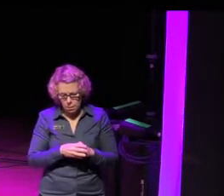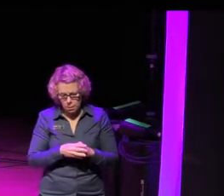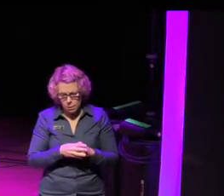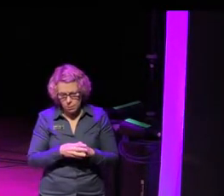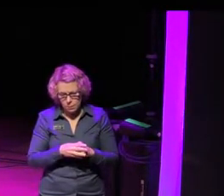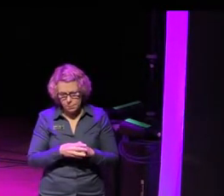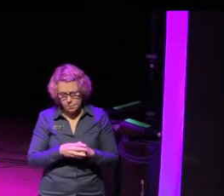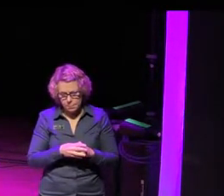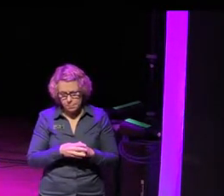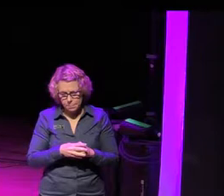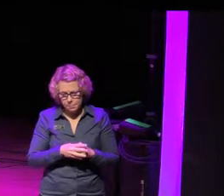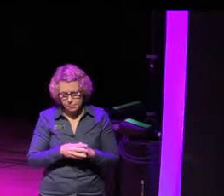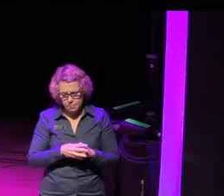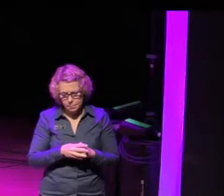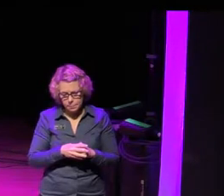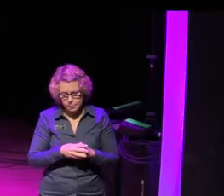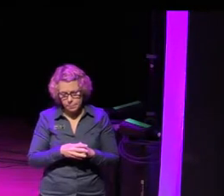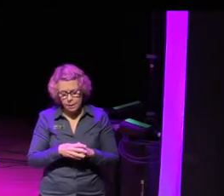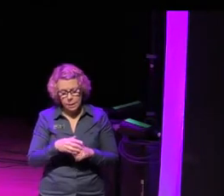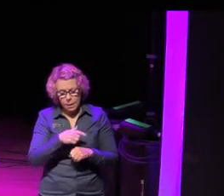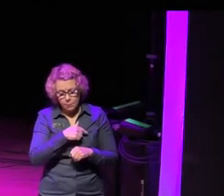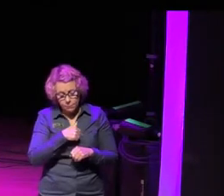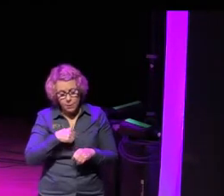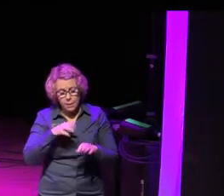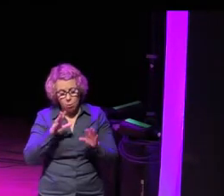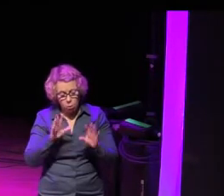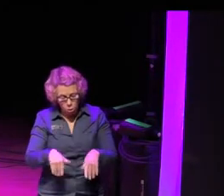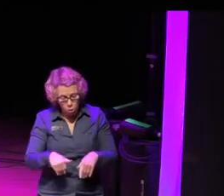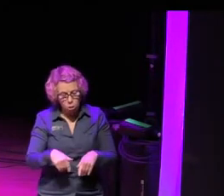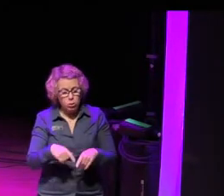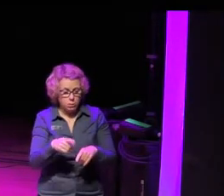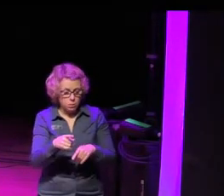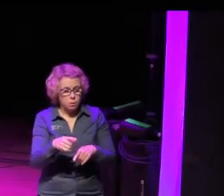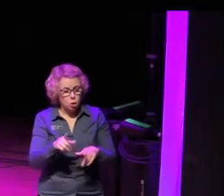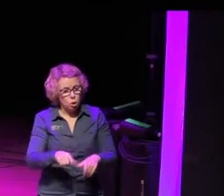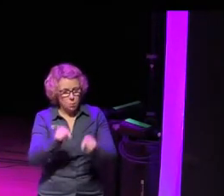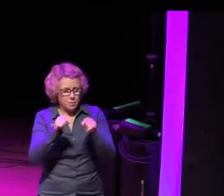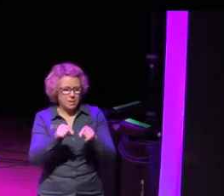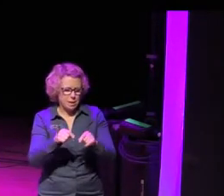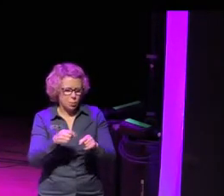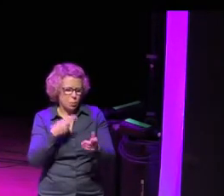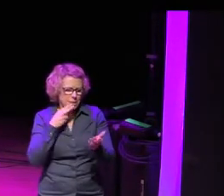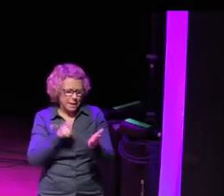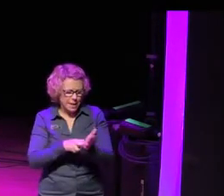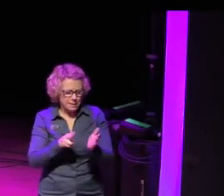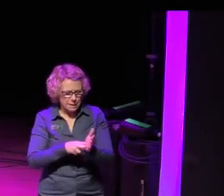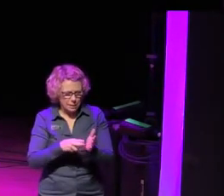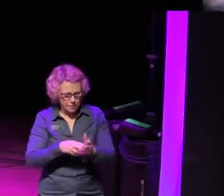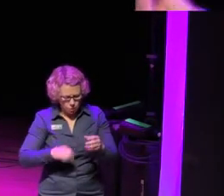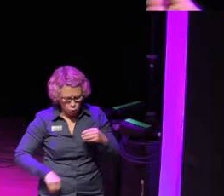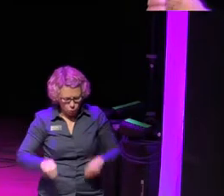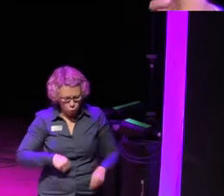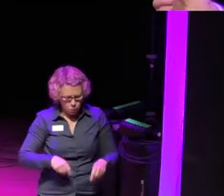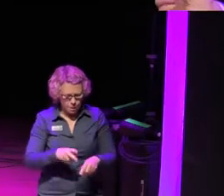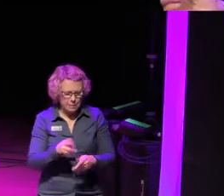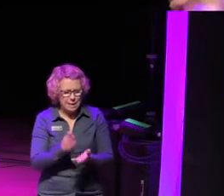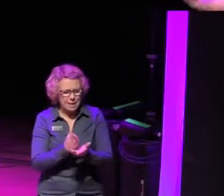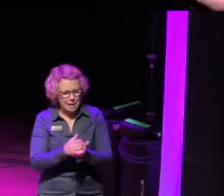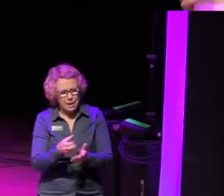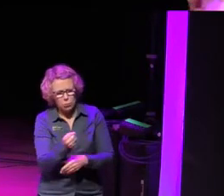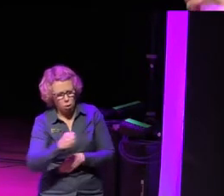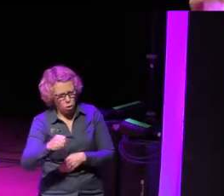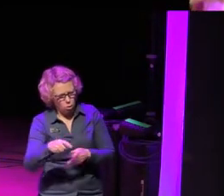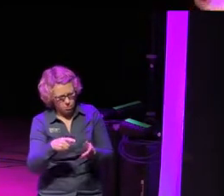corruption in the criminal law room, prosecution, etc. And that's, of course, where it should be as well. But in the human rights